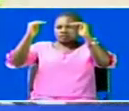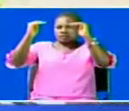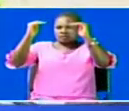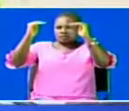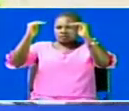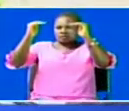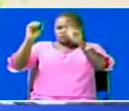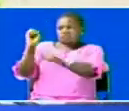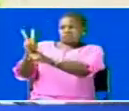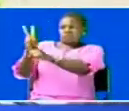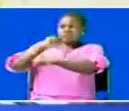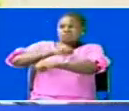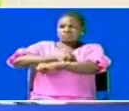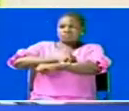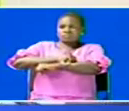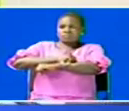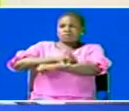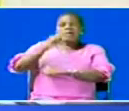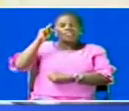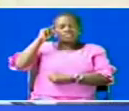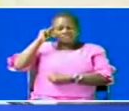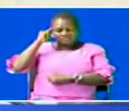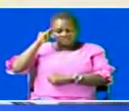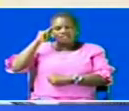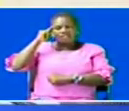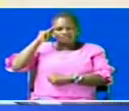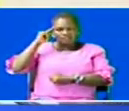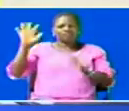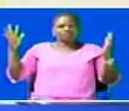the secondary. So I think we are